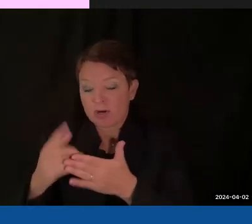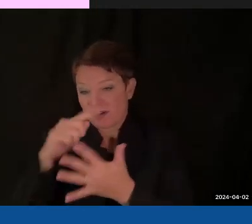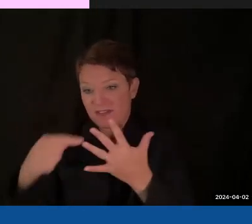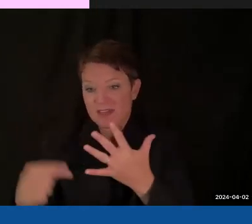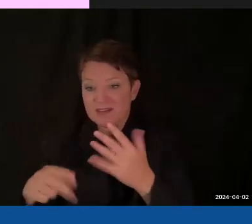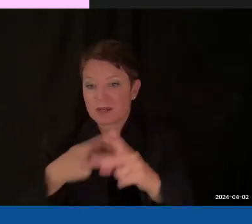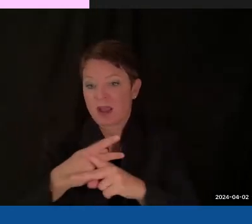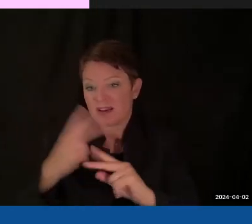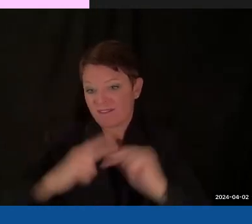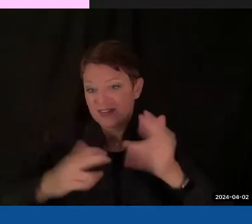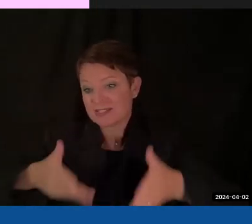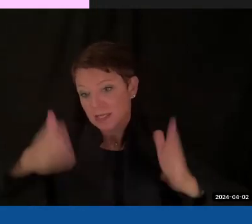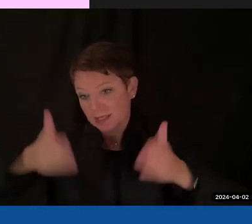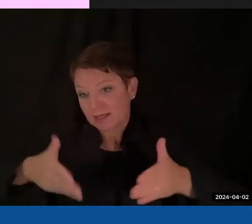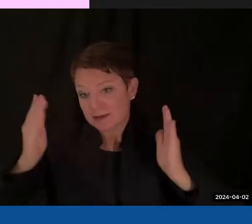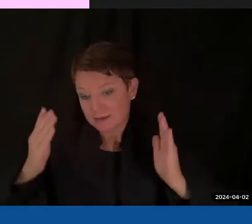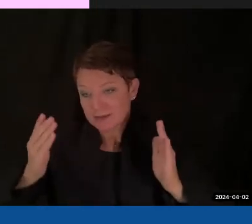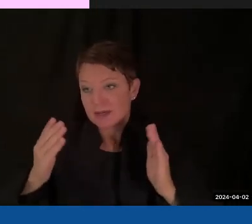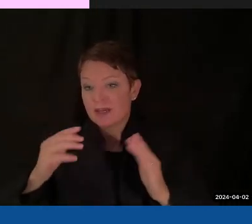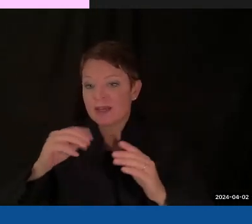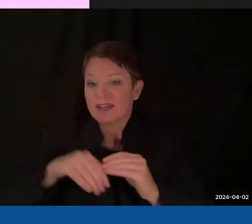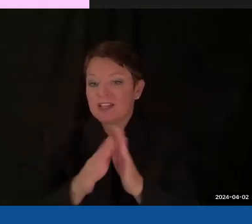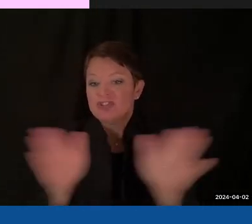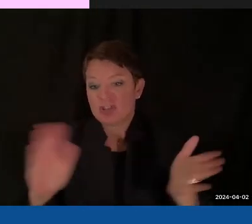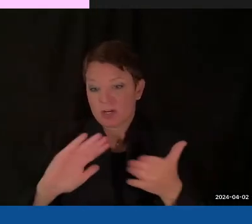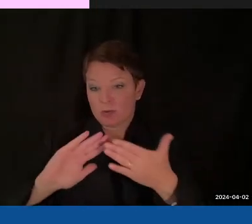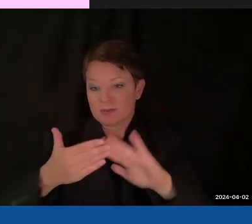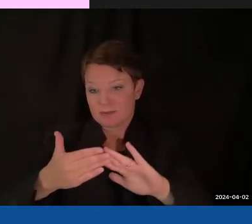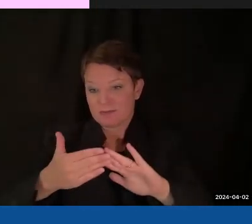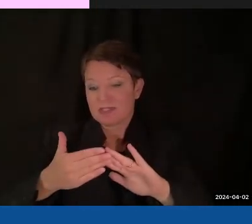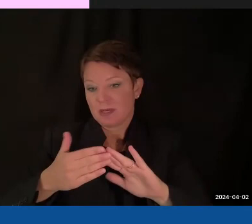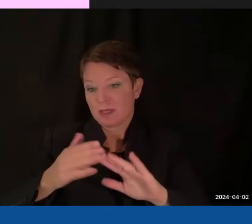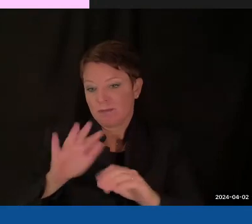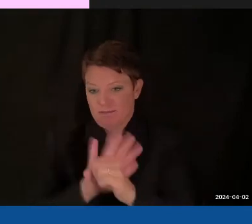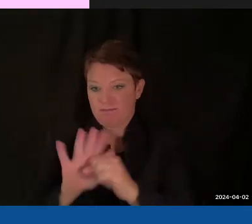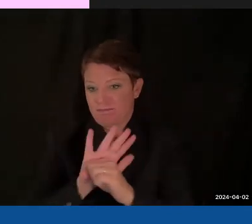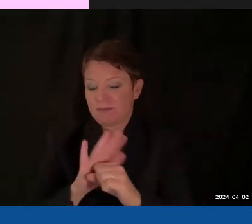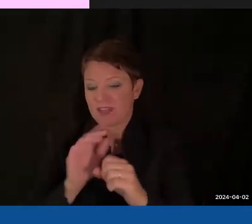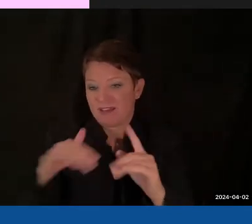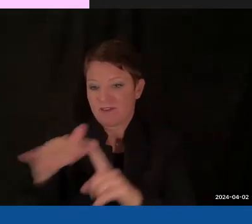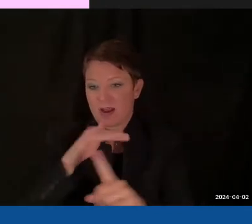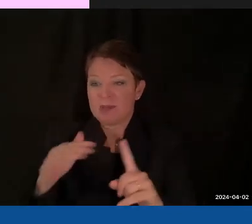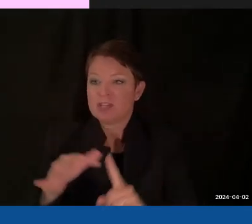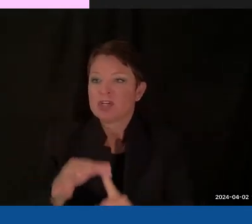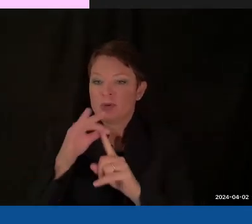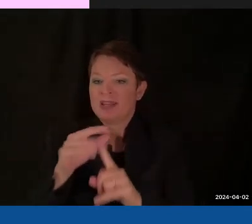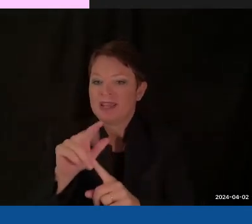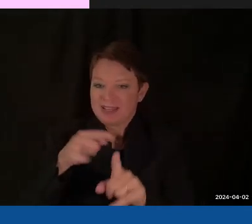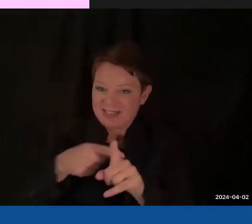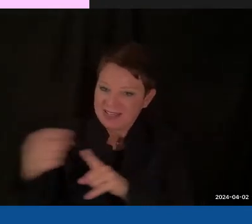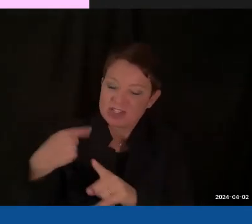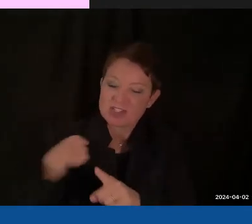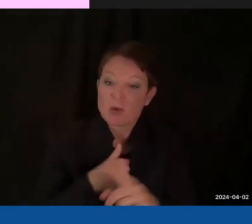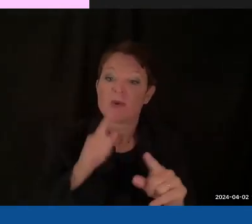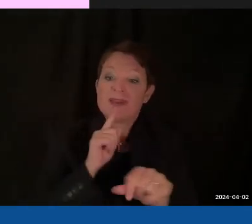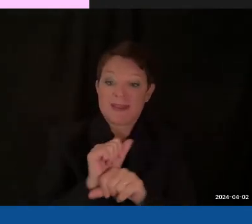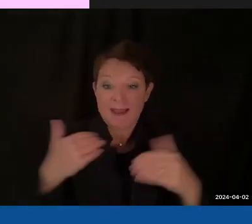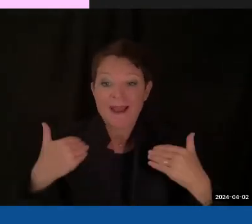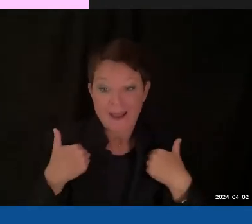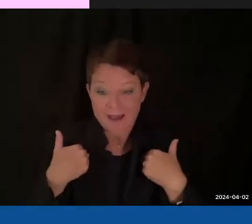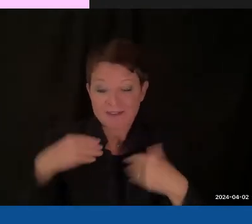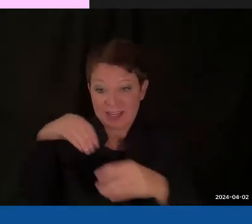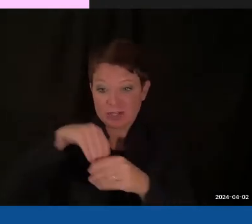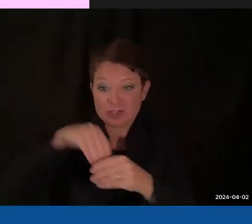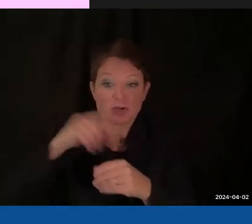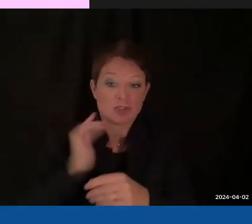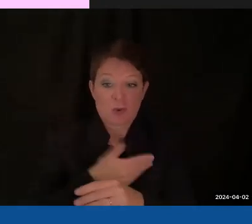types of facilities in these general urban settings. Thank you. It's kind of a unique niche that we do have internal